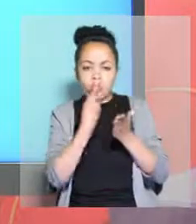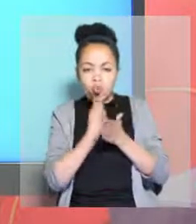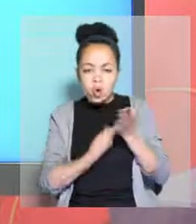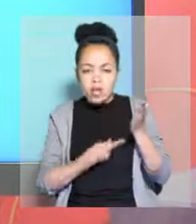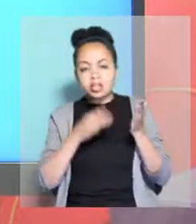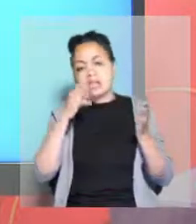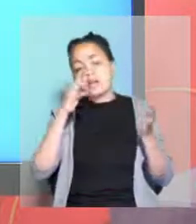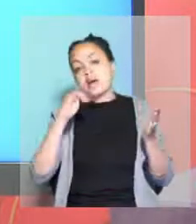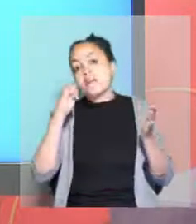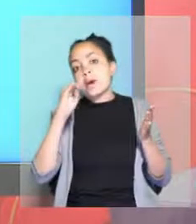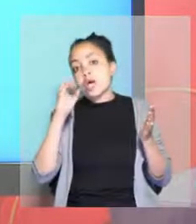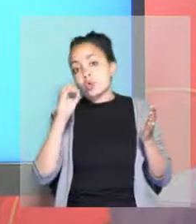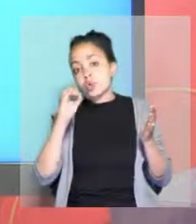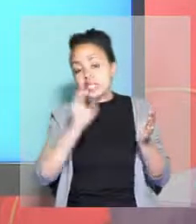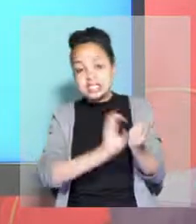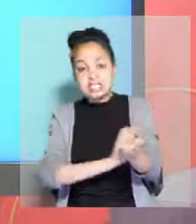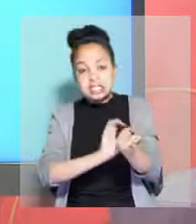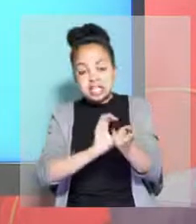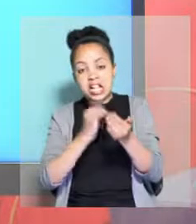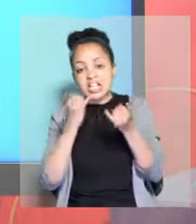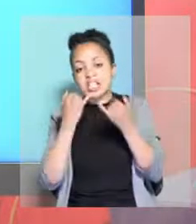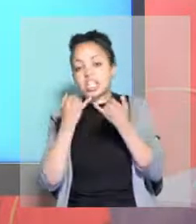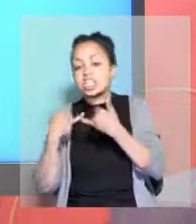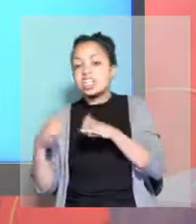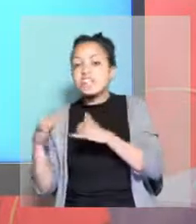is mitotic cell division to mean.